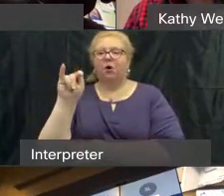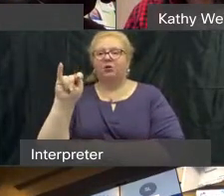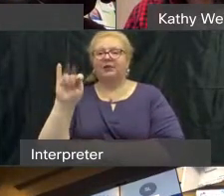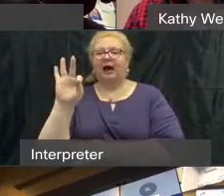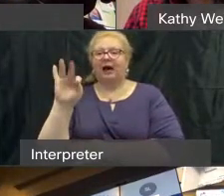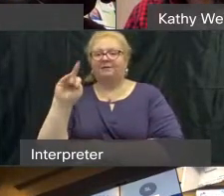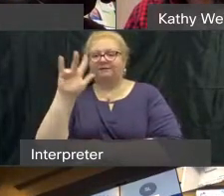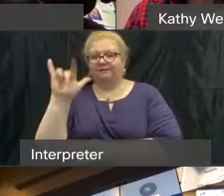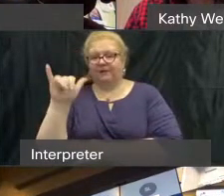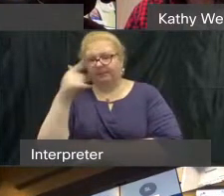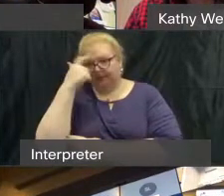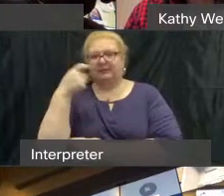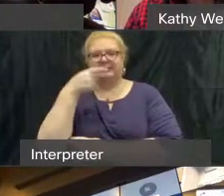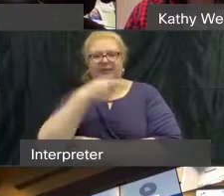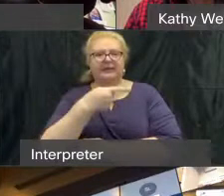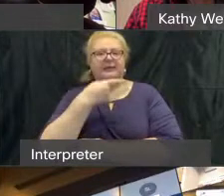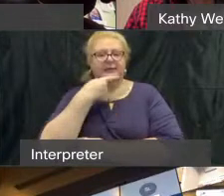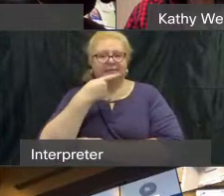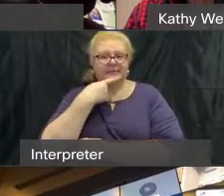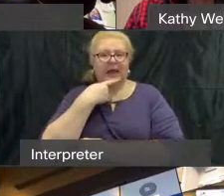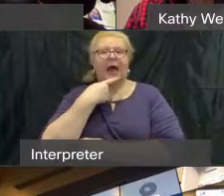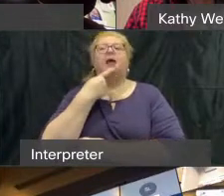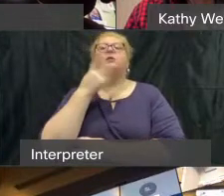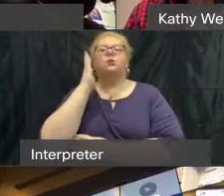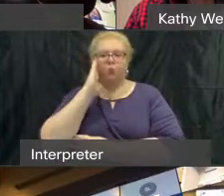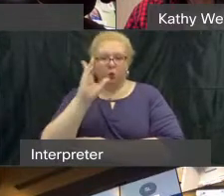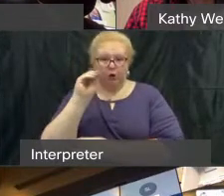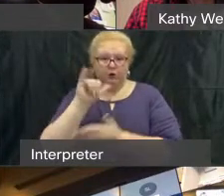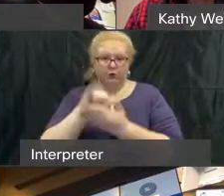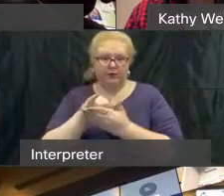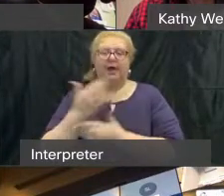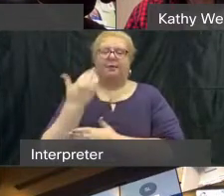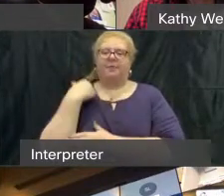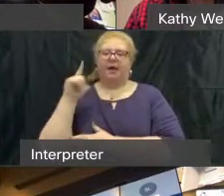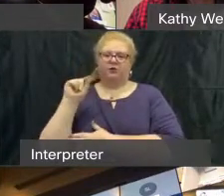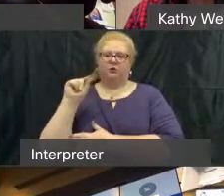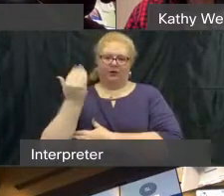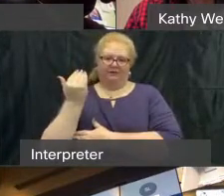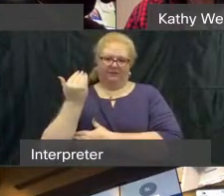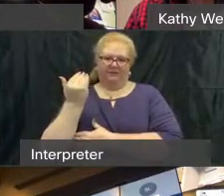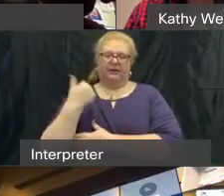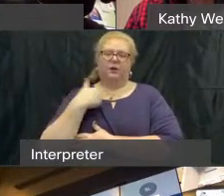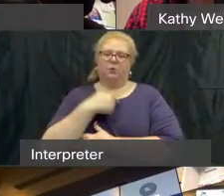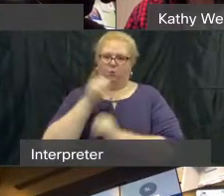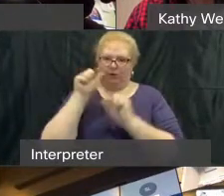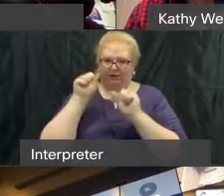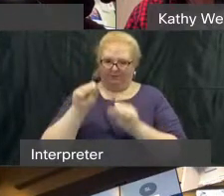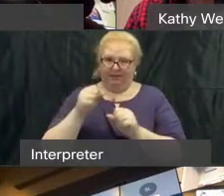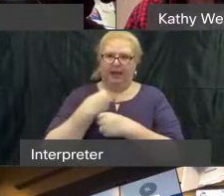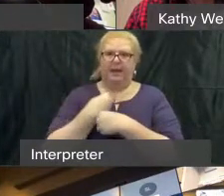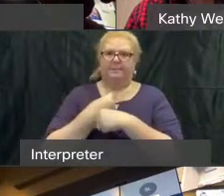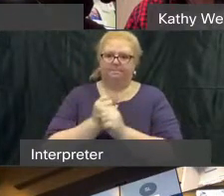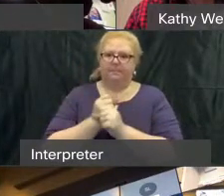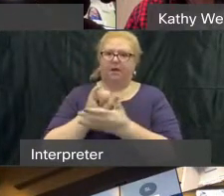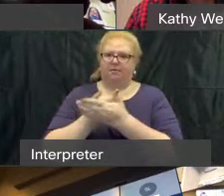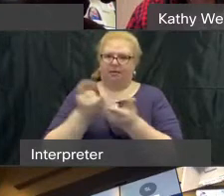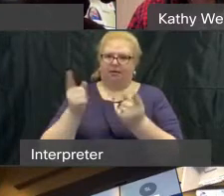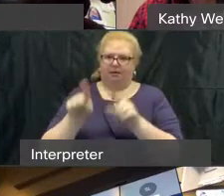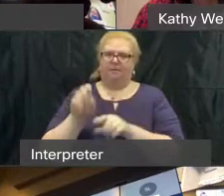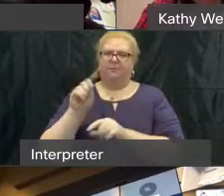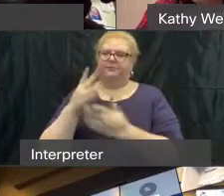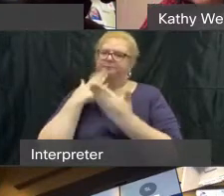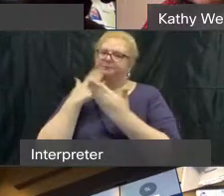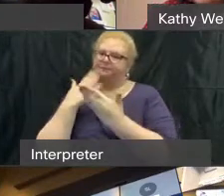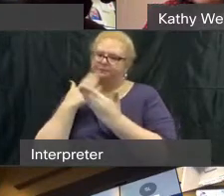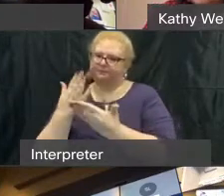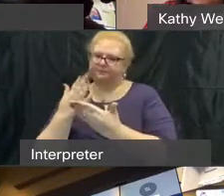and we can hold him to that. Okay. Now, thank you for that. I'm sure the community would be very grateful. But I do